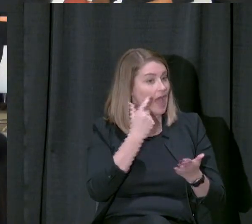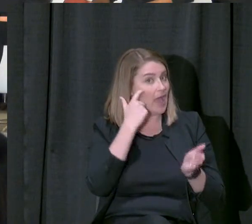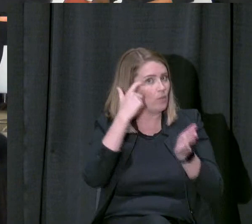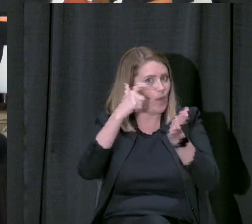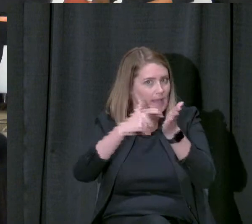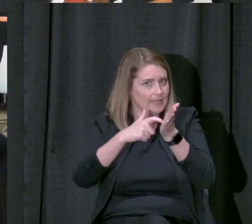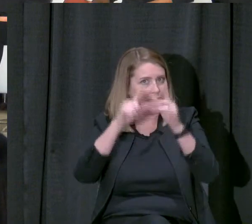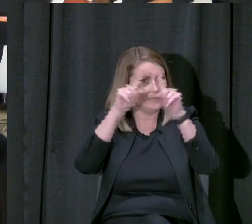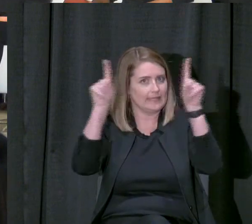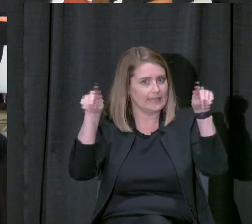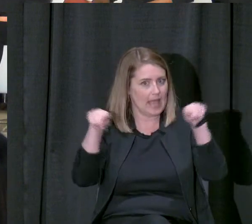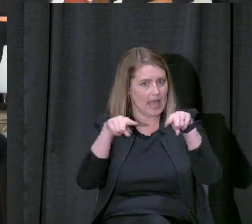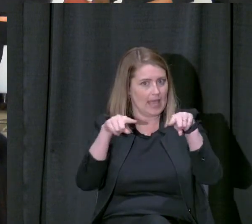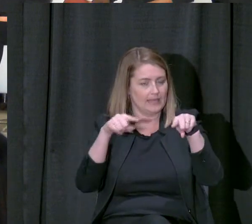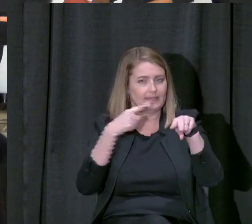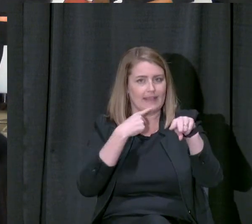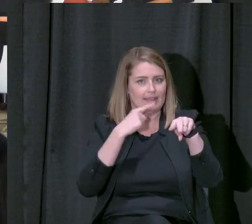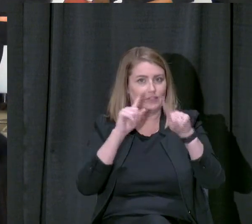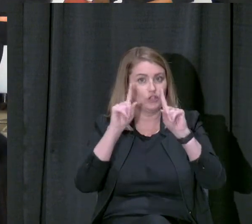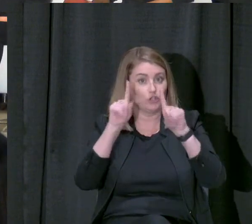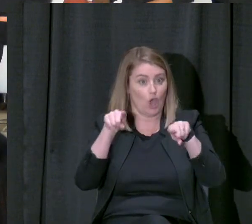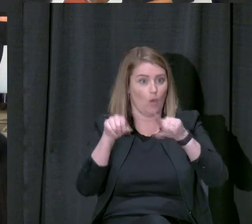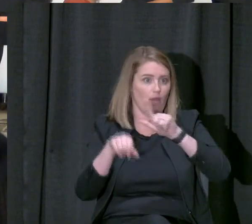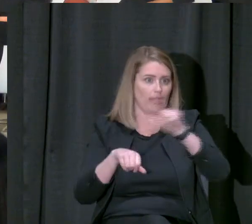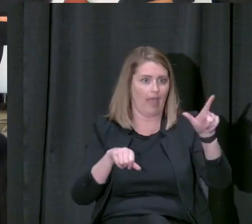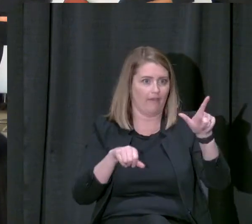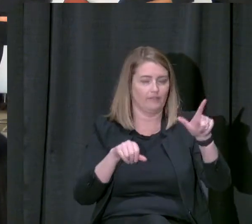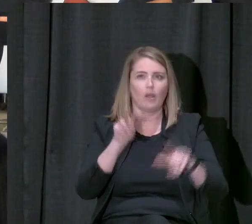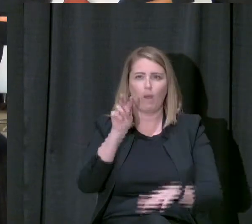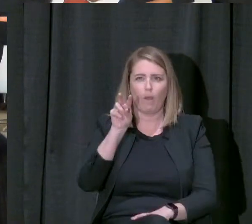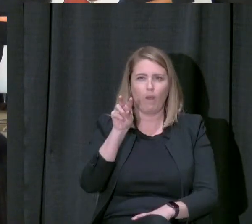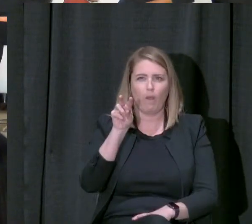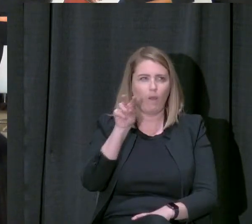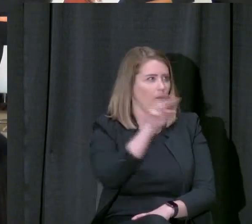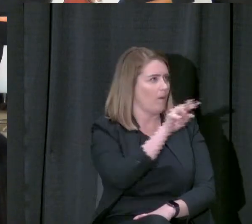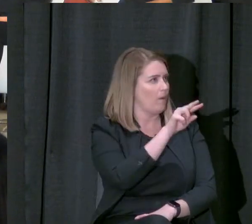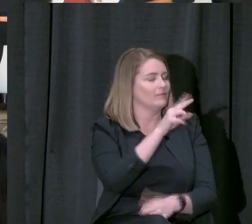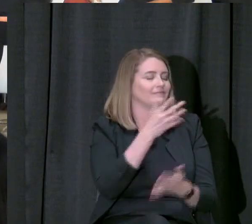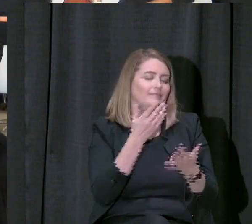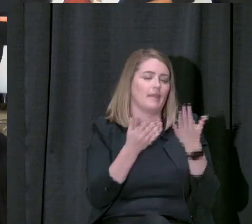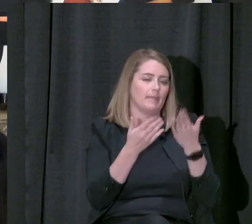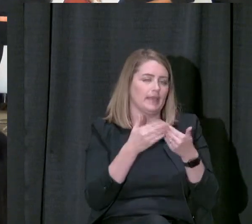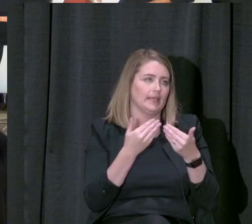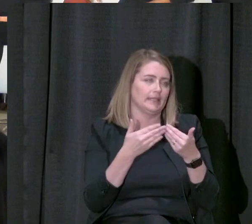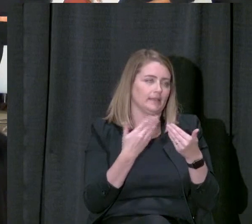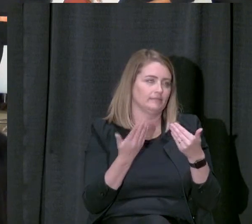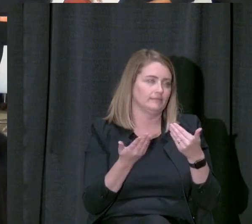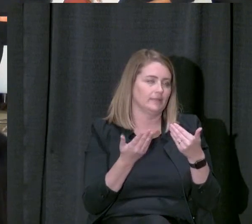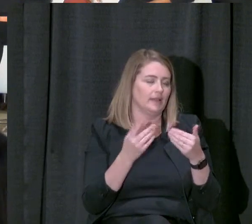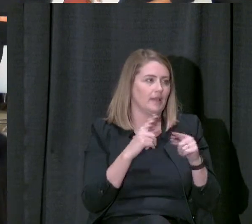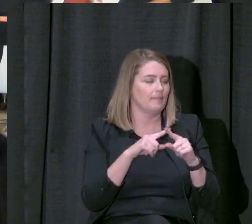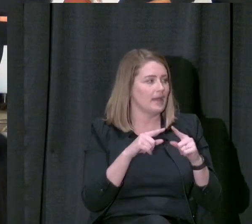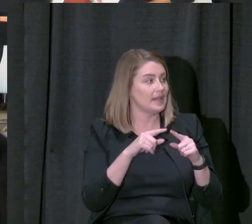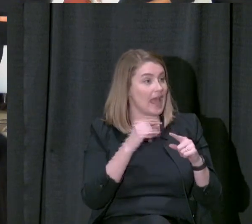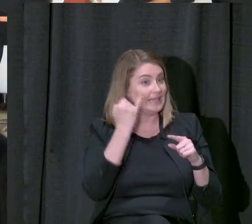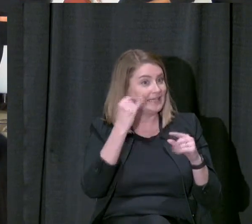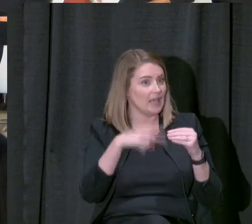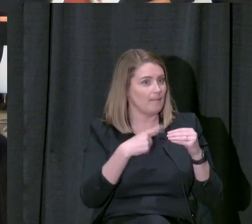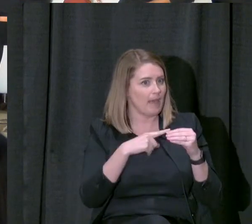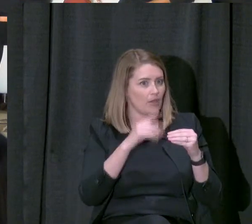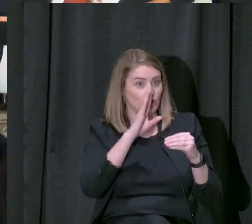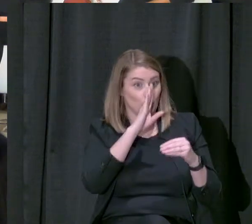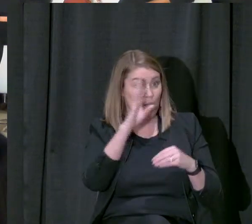recognize it, sign says go left. I mean, that's probably a little bit easy, but is there a notion of direction,